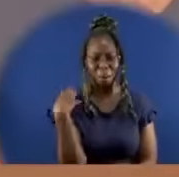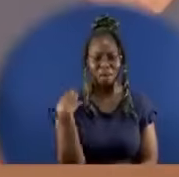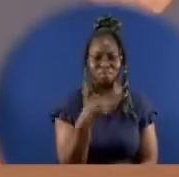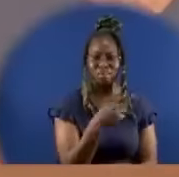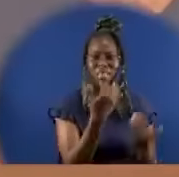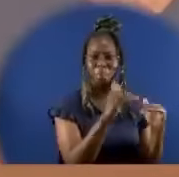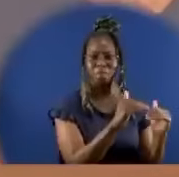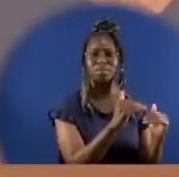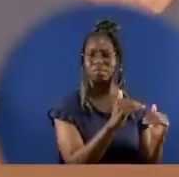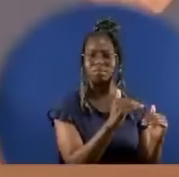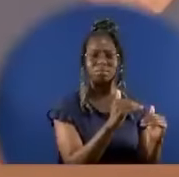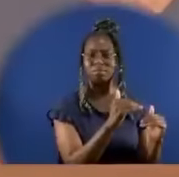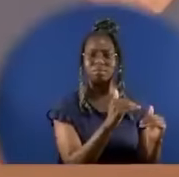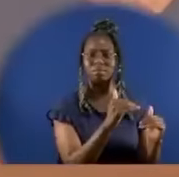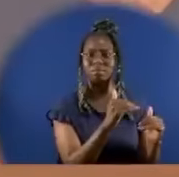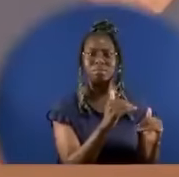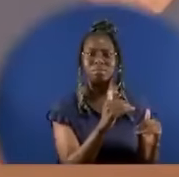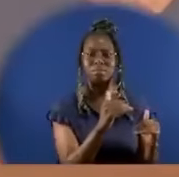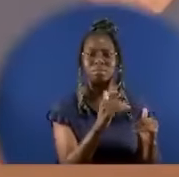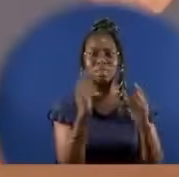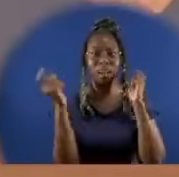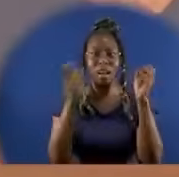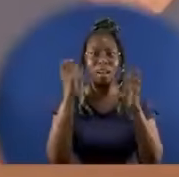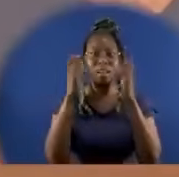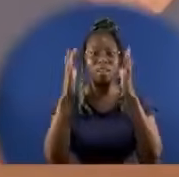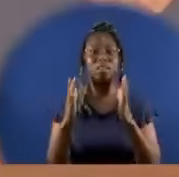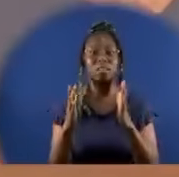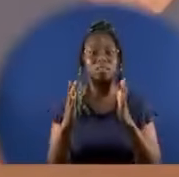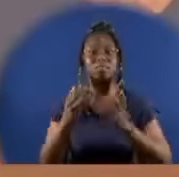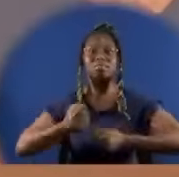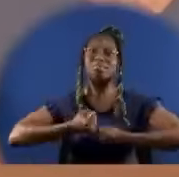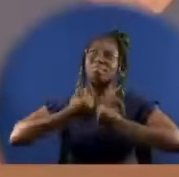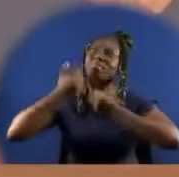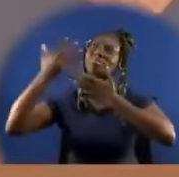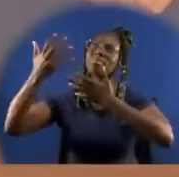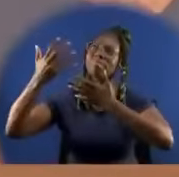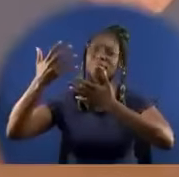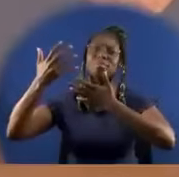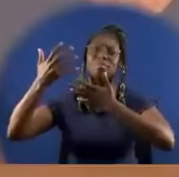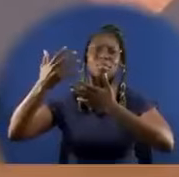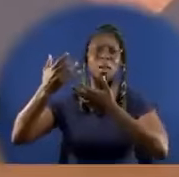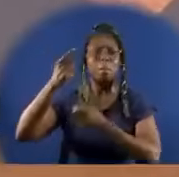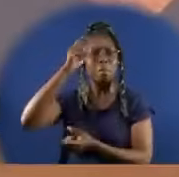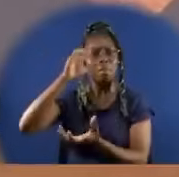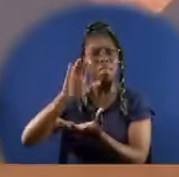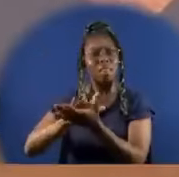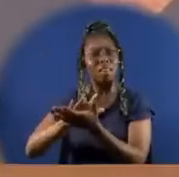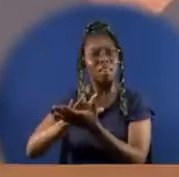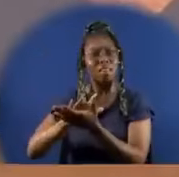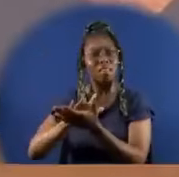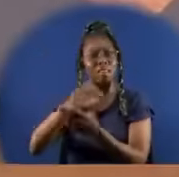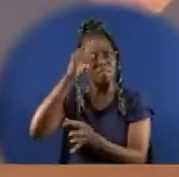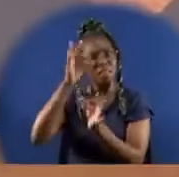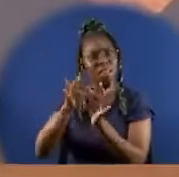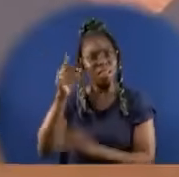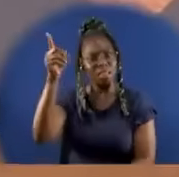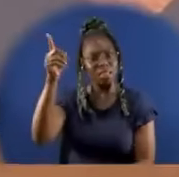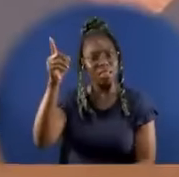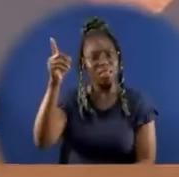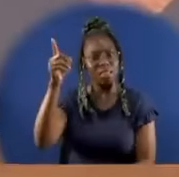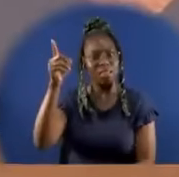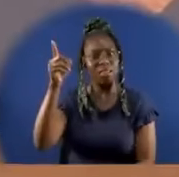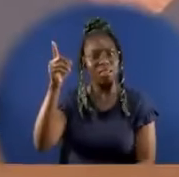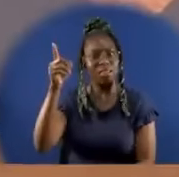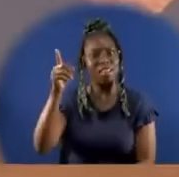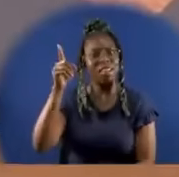Hallelujah. Hallelujah. I need you to lift up your voice and believe that the God you serve is able to say